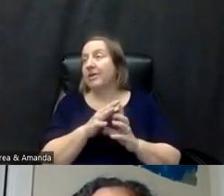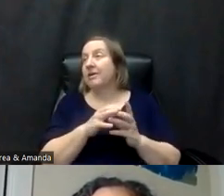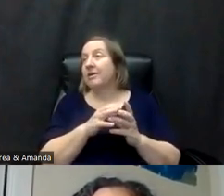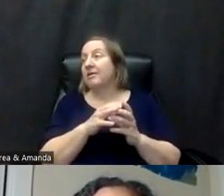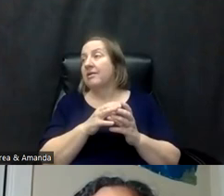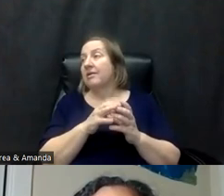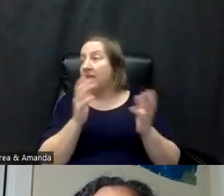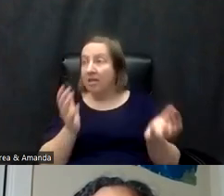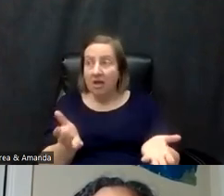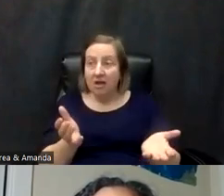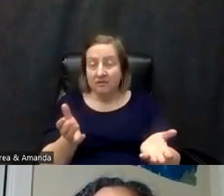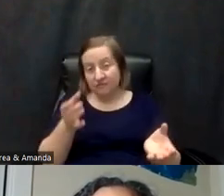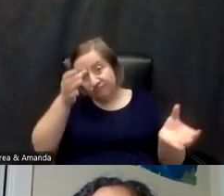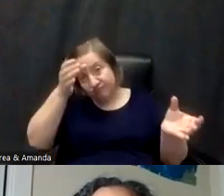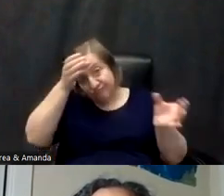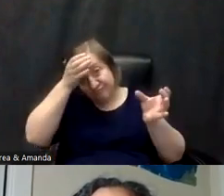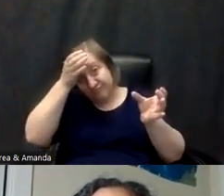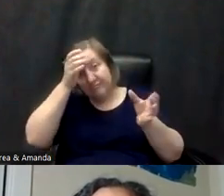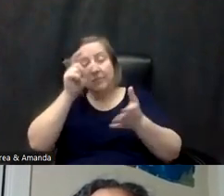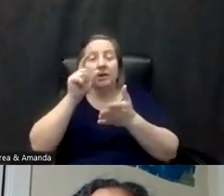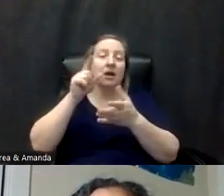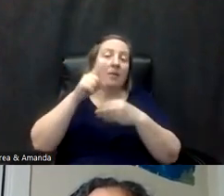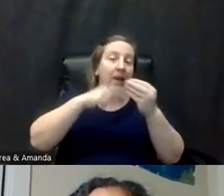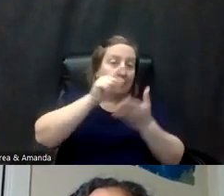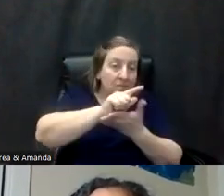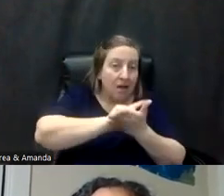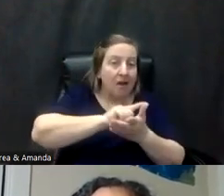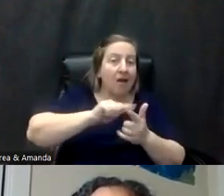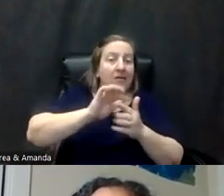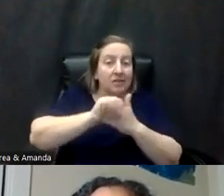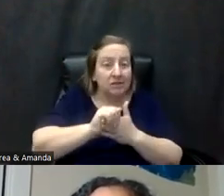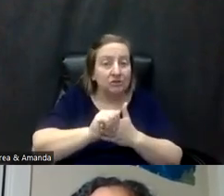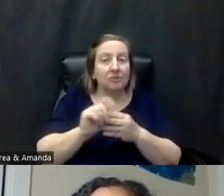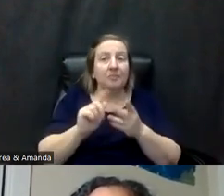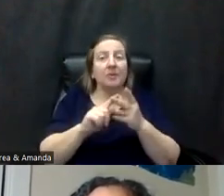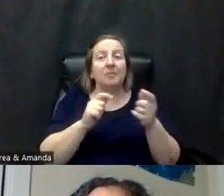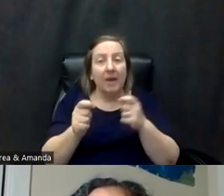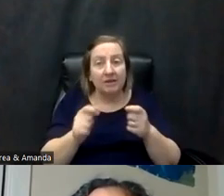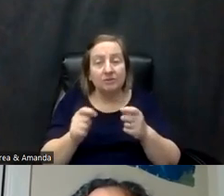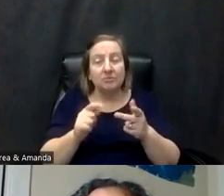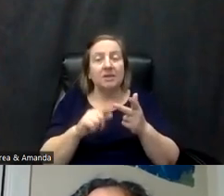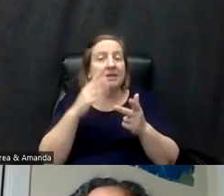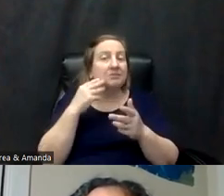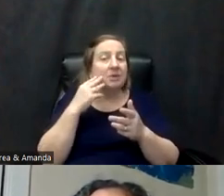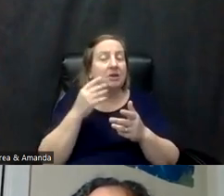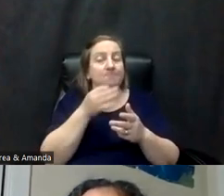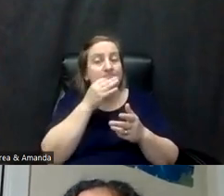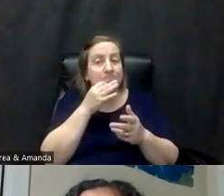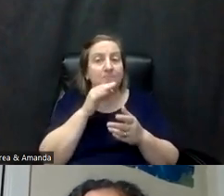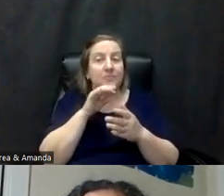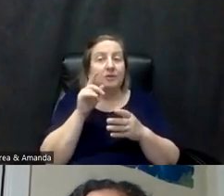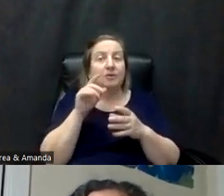of knowledge in law, leadership, management, experience and expertise,